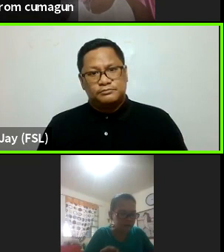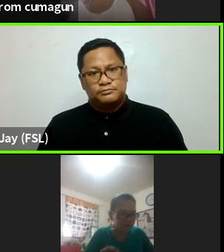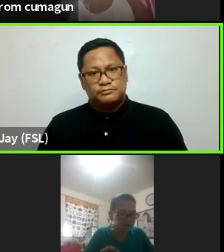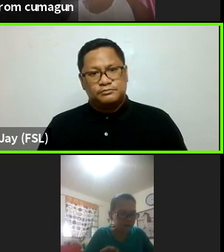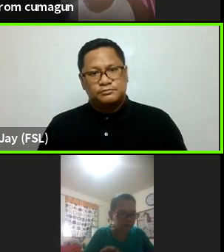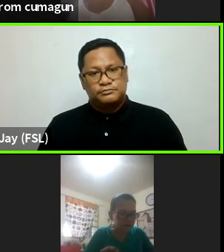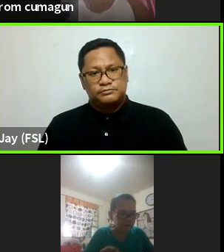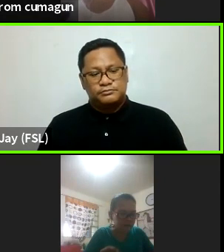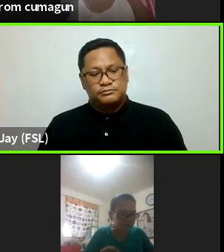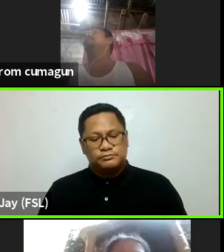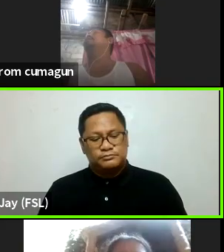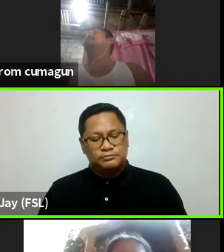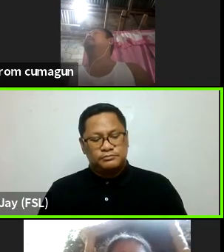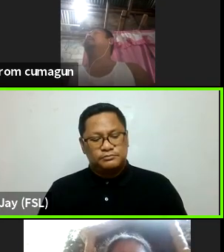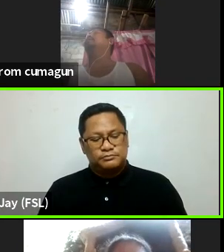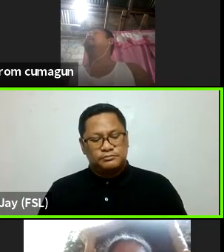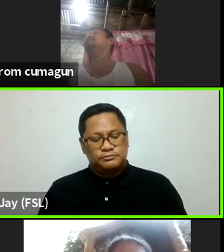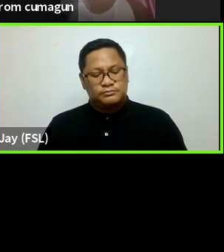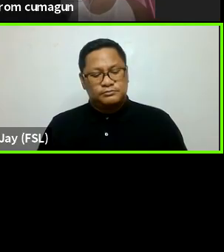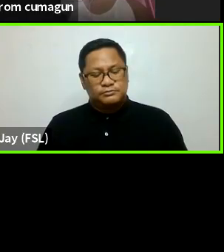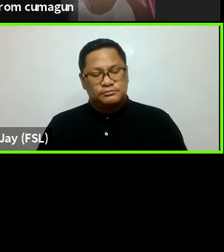Go back to my slides.